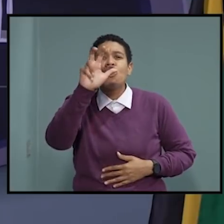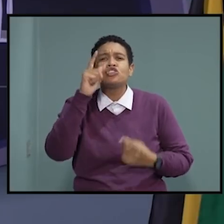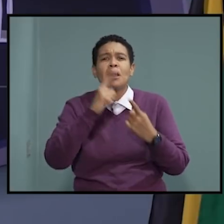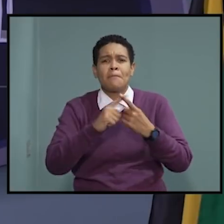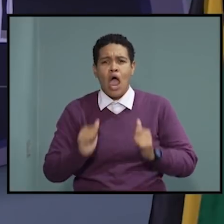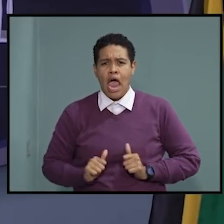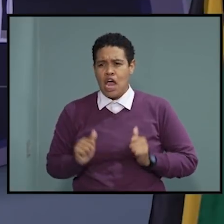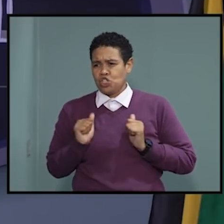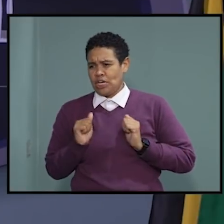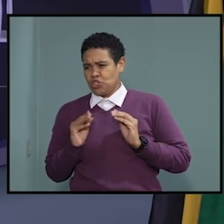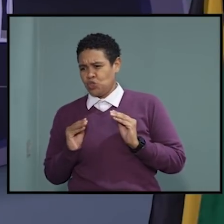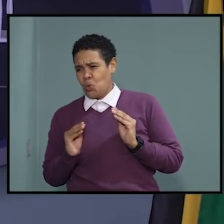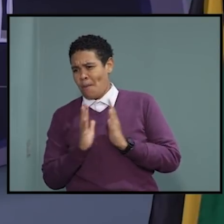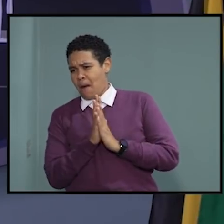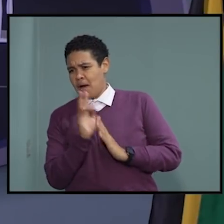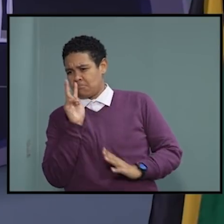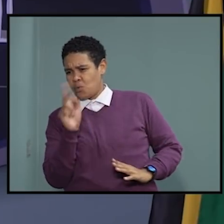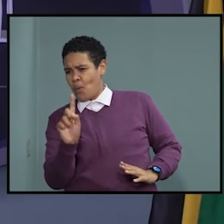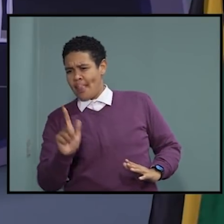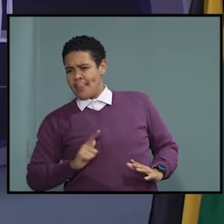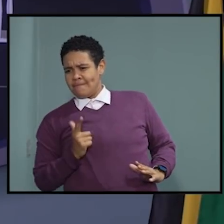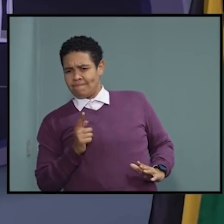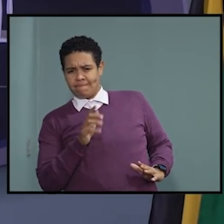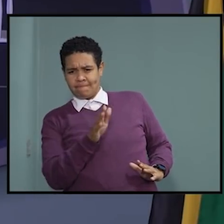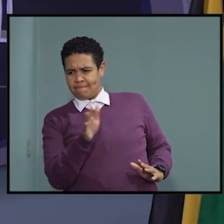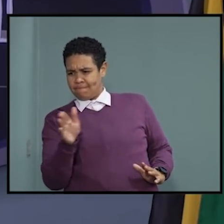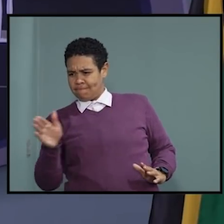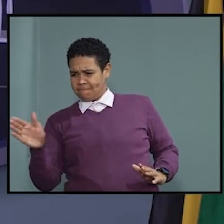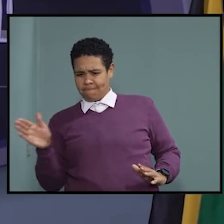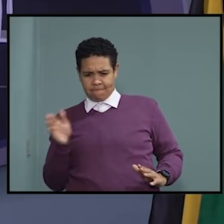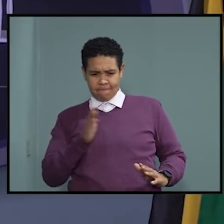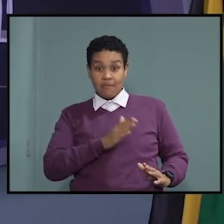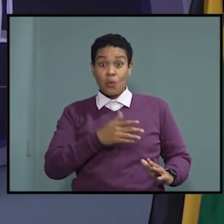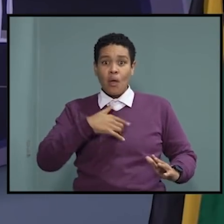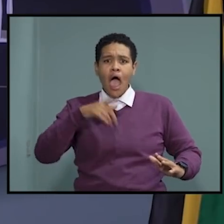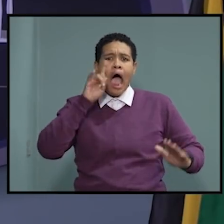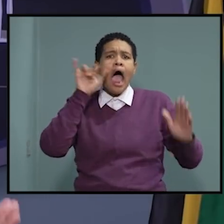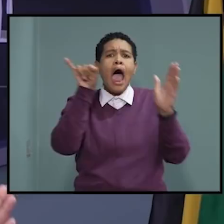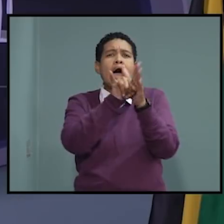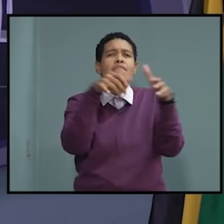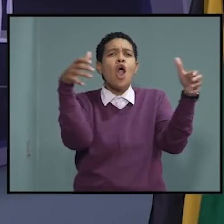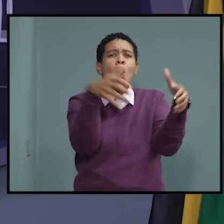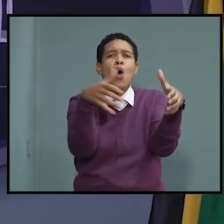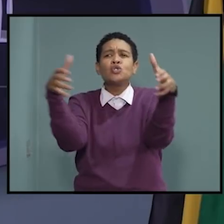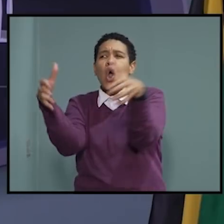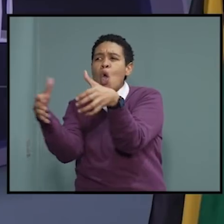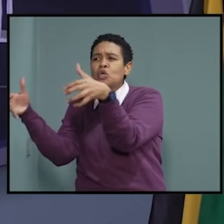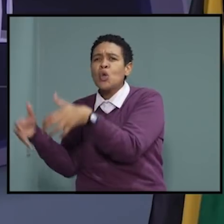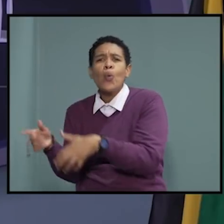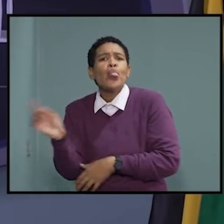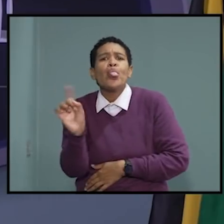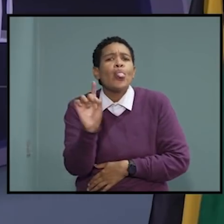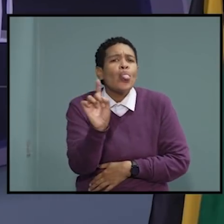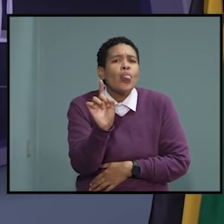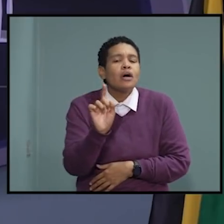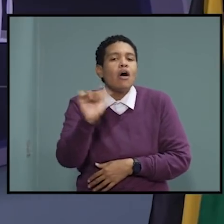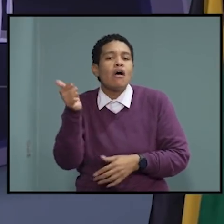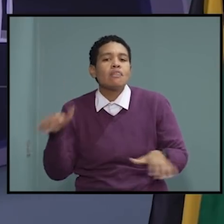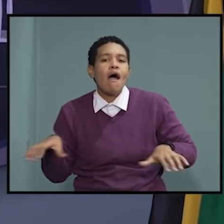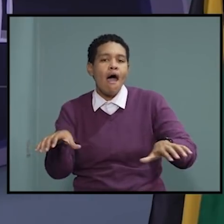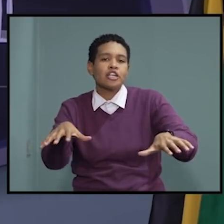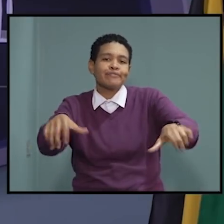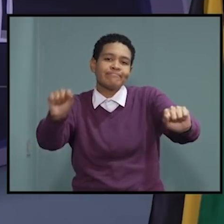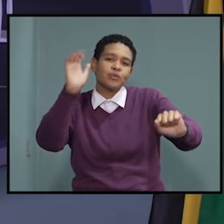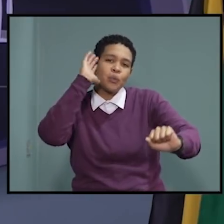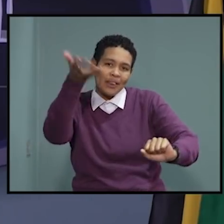to map. And once we can fully identify the clusters, then other actions will be taken.